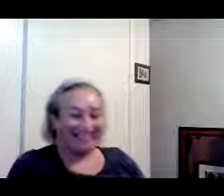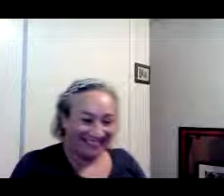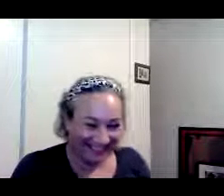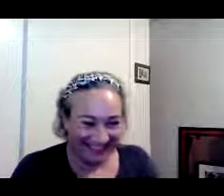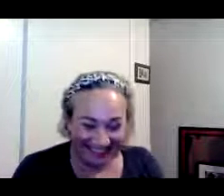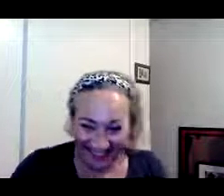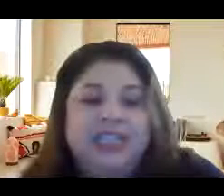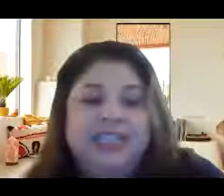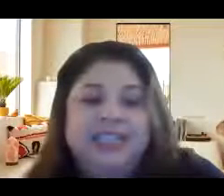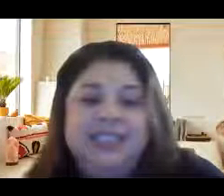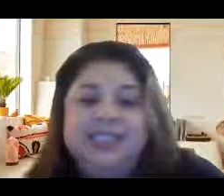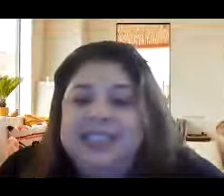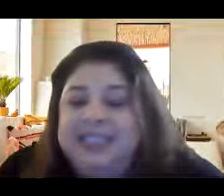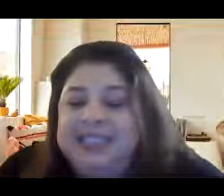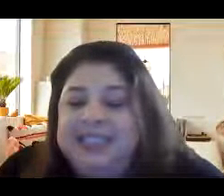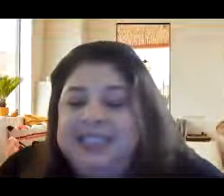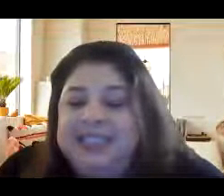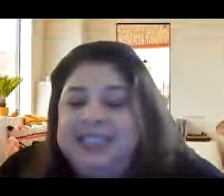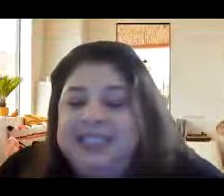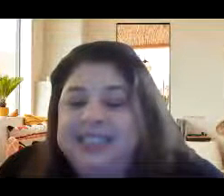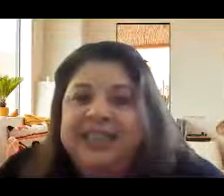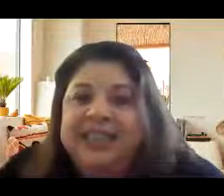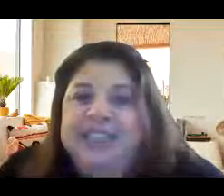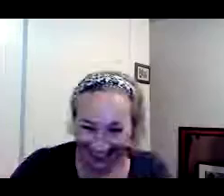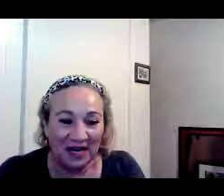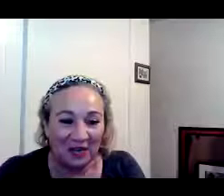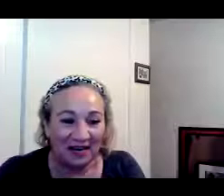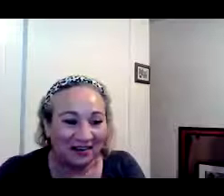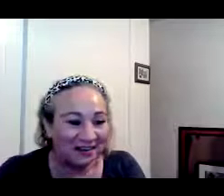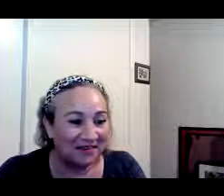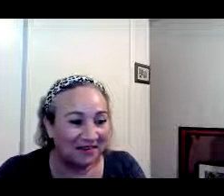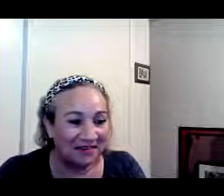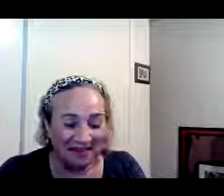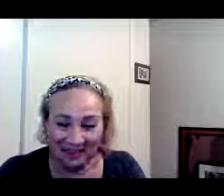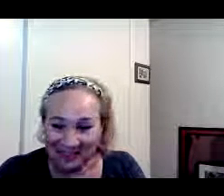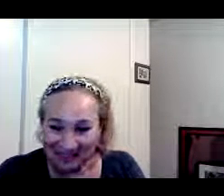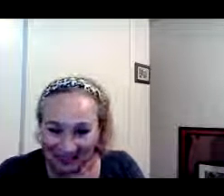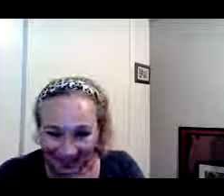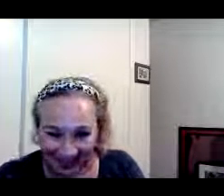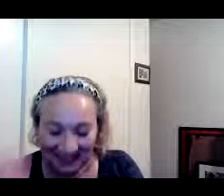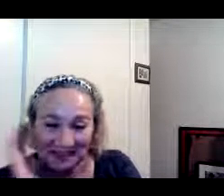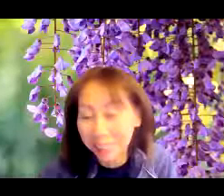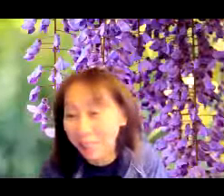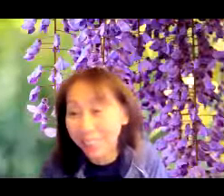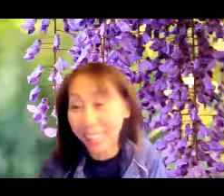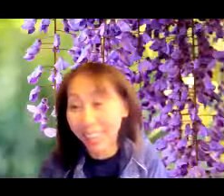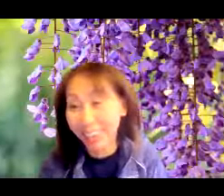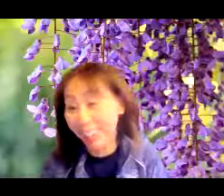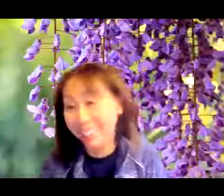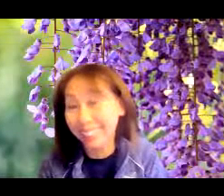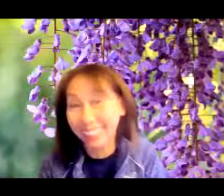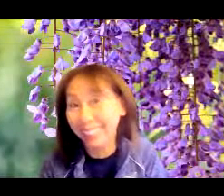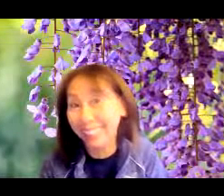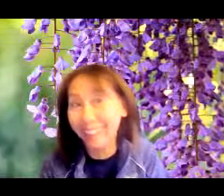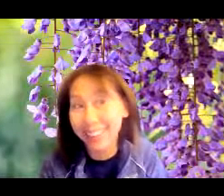Evelyn. Congratulations. Thank you. Did you hear it? Did you hear that? It's good to see some of you again.